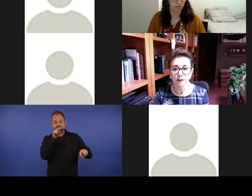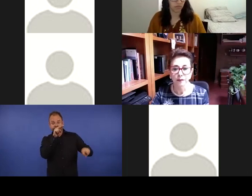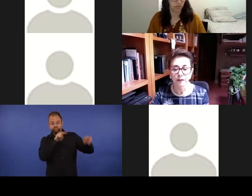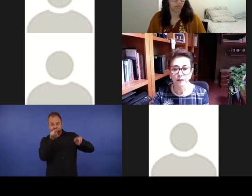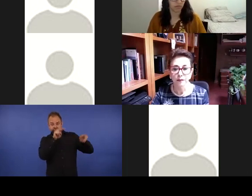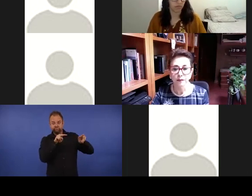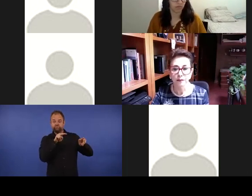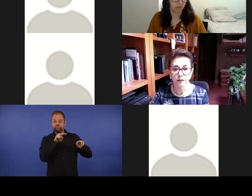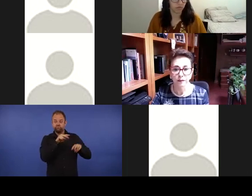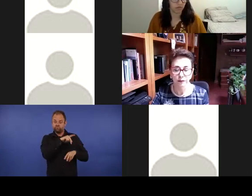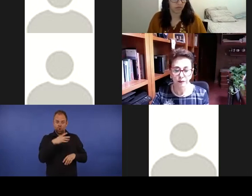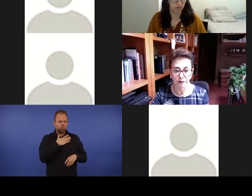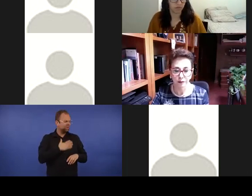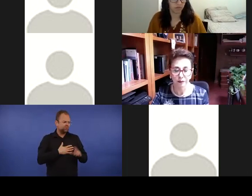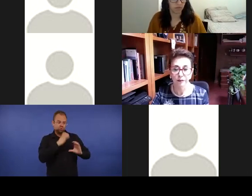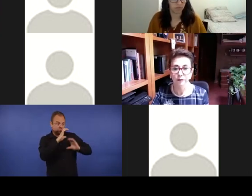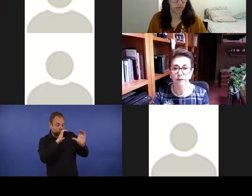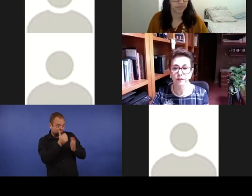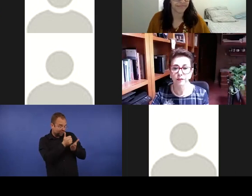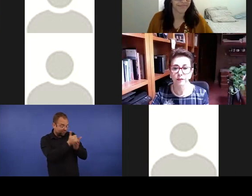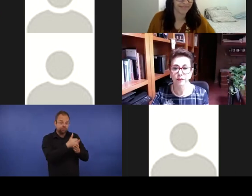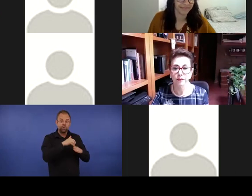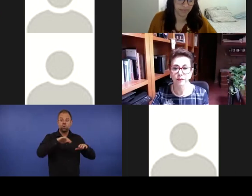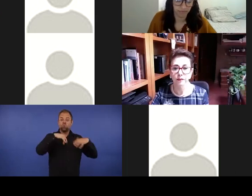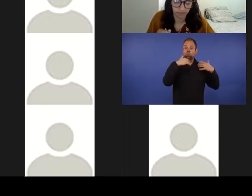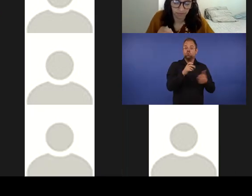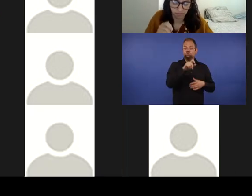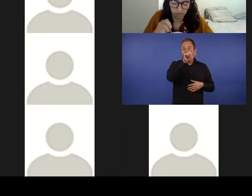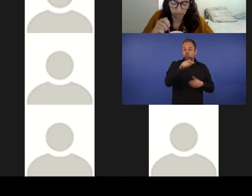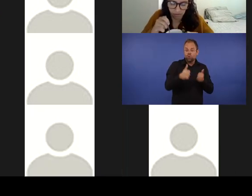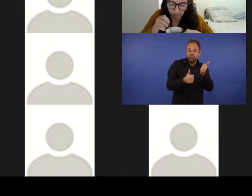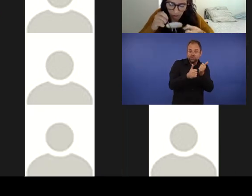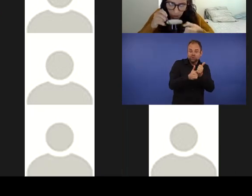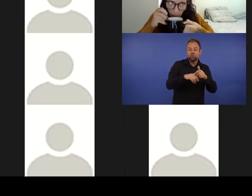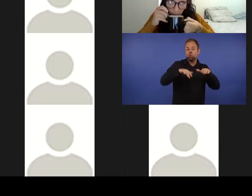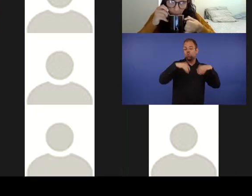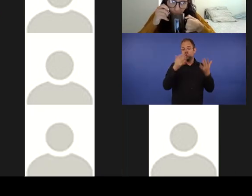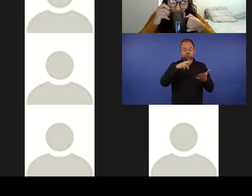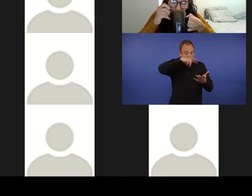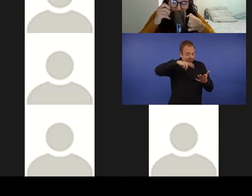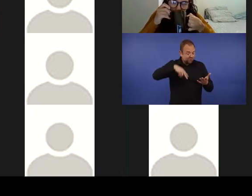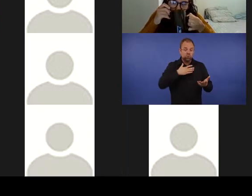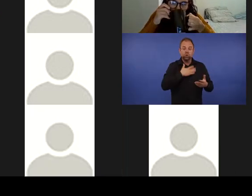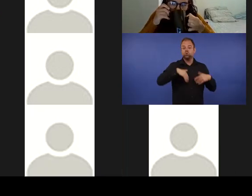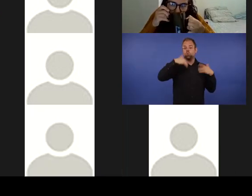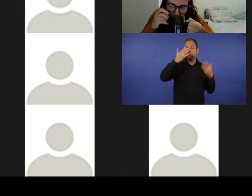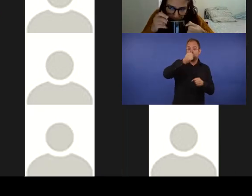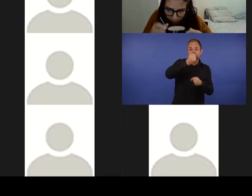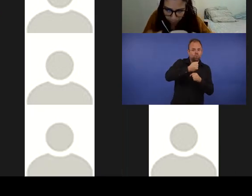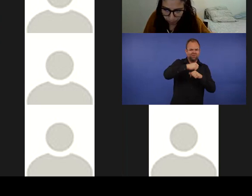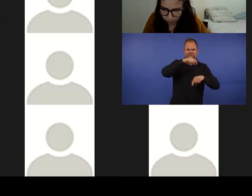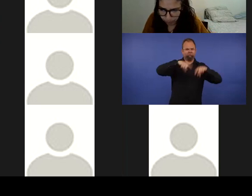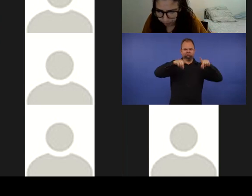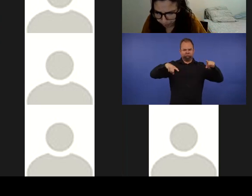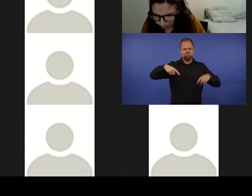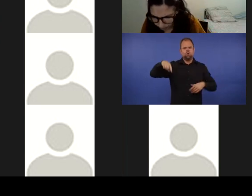and I think that's one of the real strong values of independent living, is that we really are able to, as